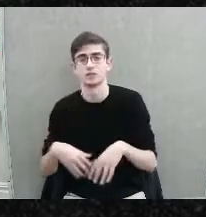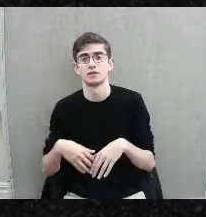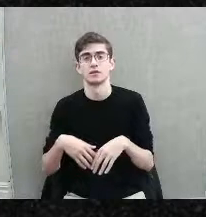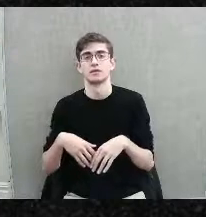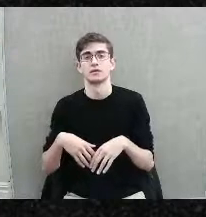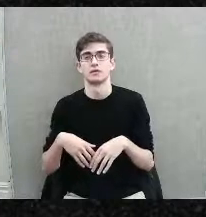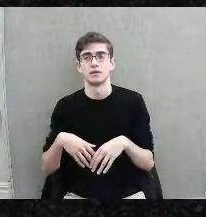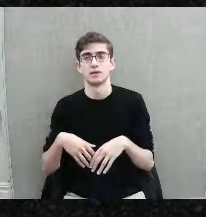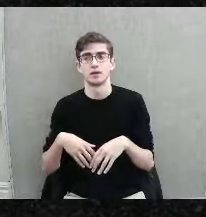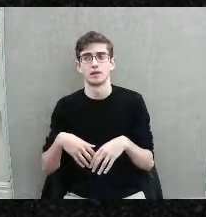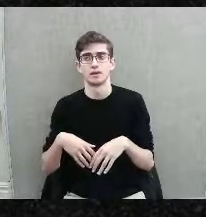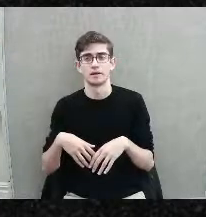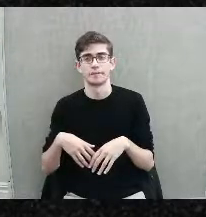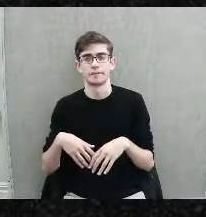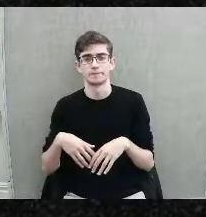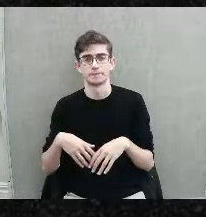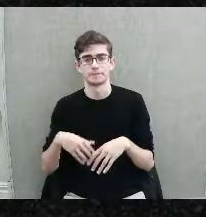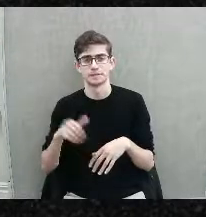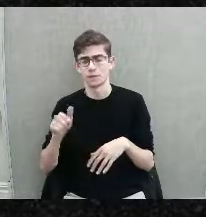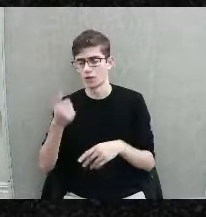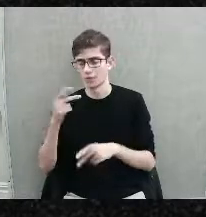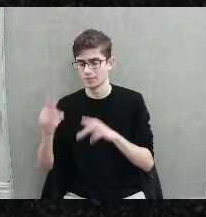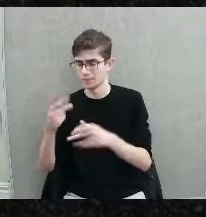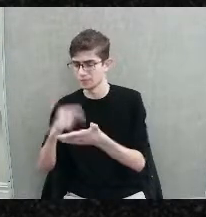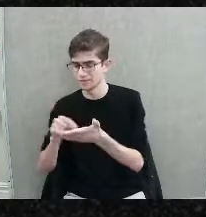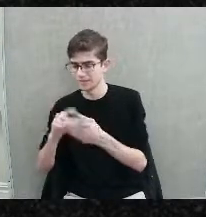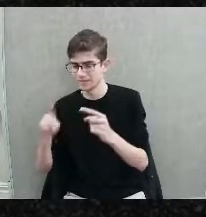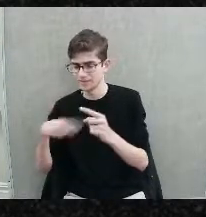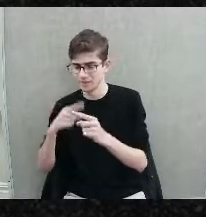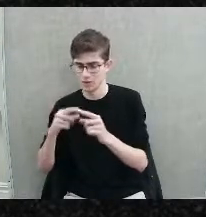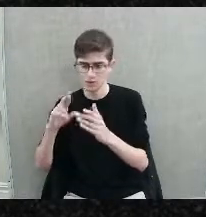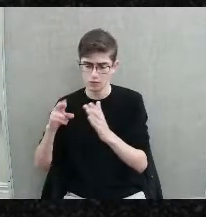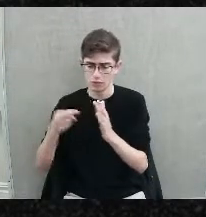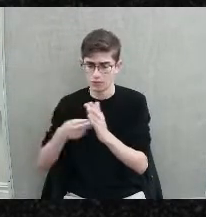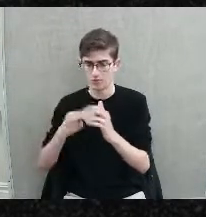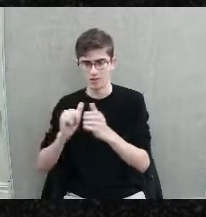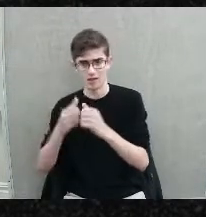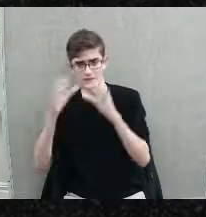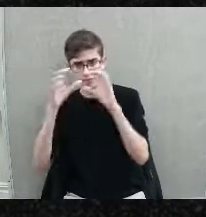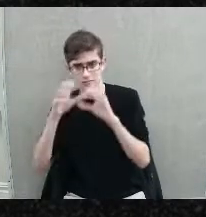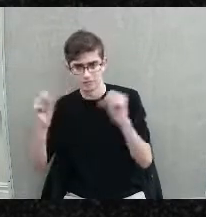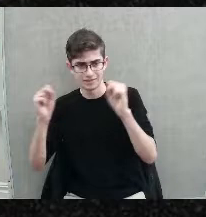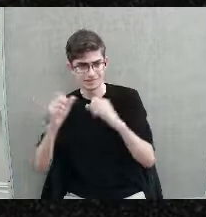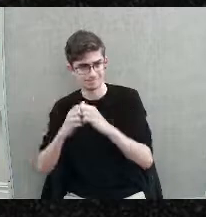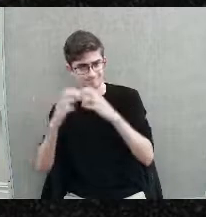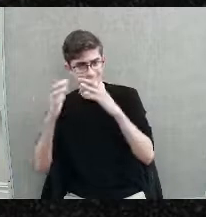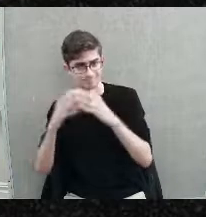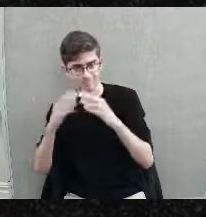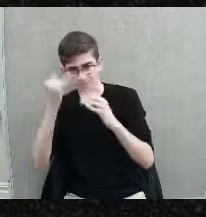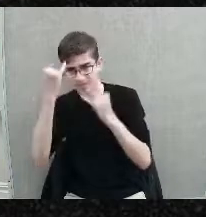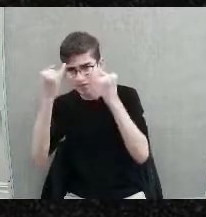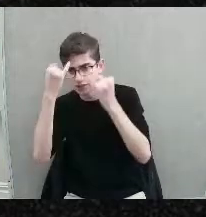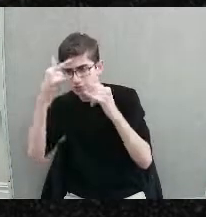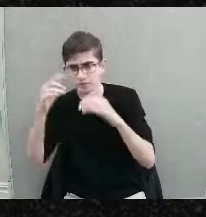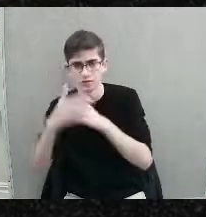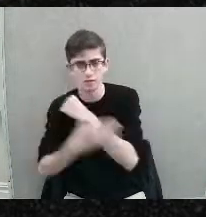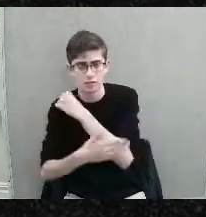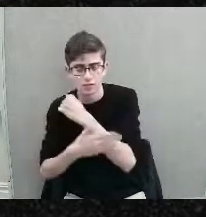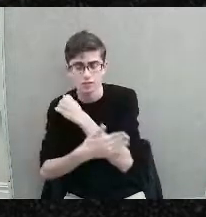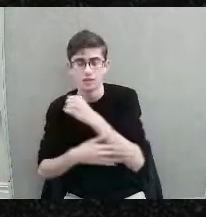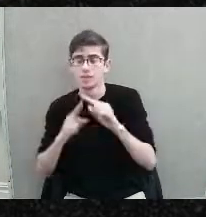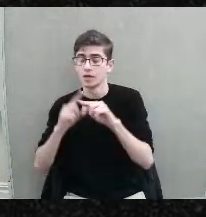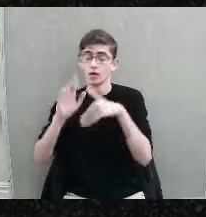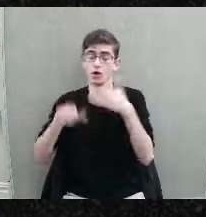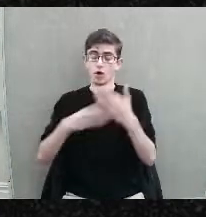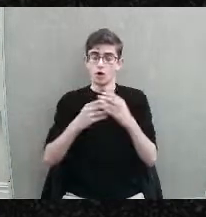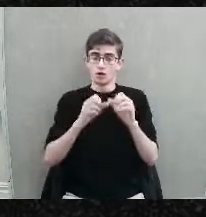and Sina were writing about sort of its role in sort of fomenting imaginations of the nation in their two cases. In all of the cases, though, there were